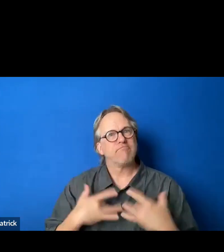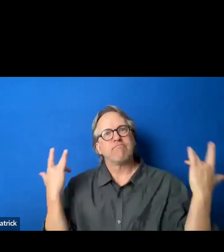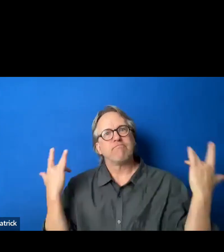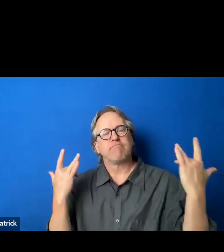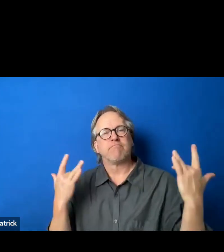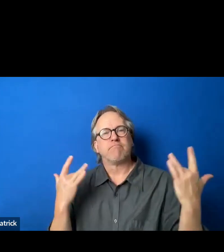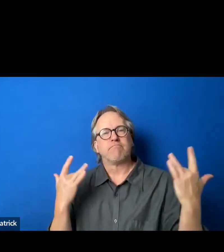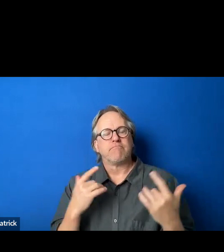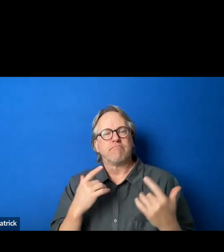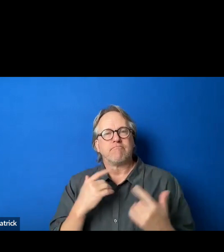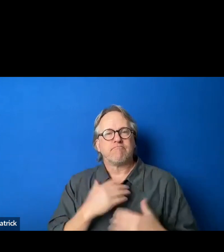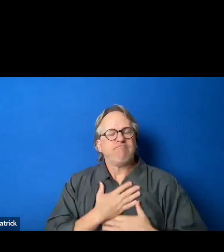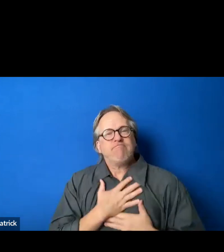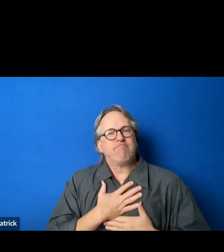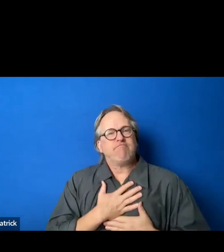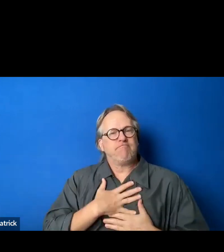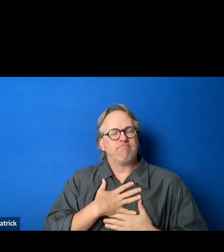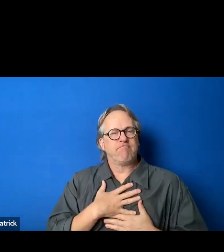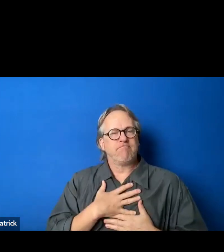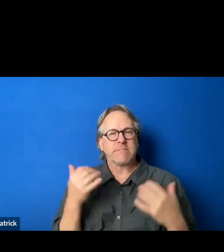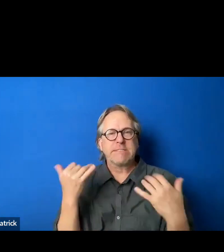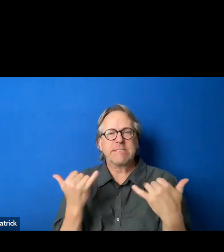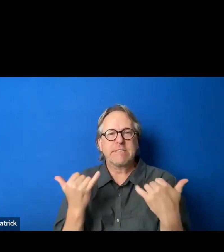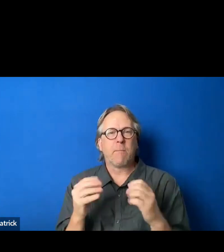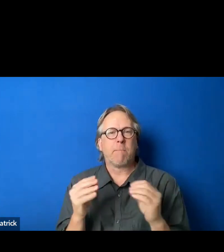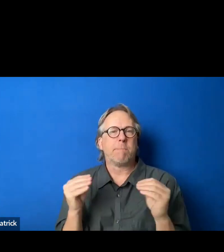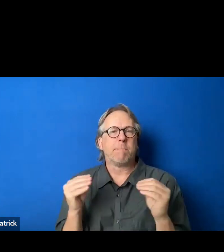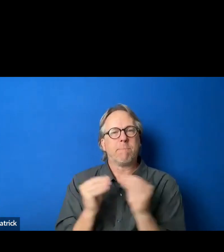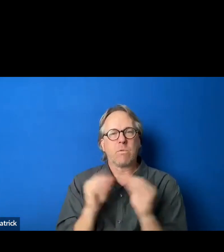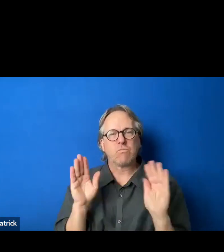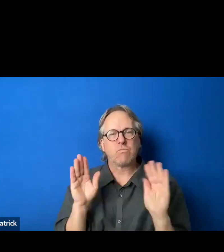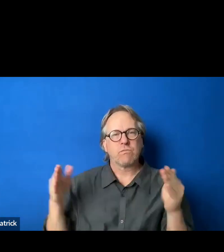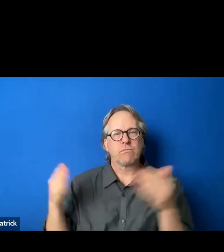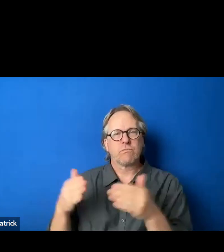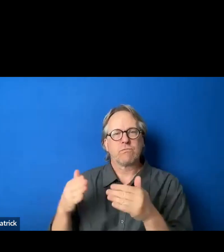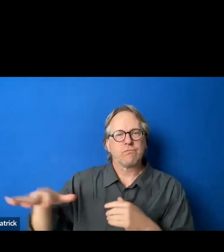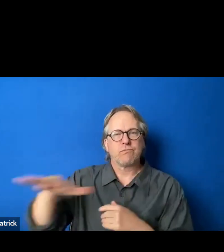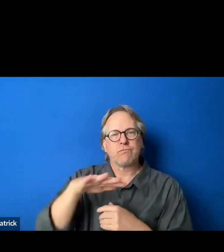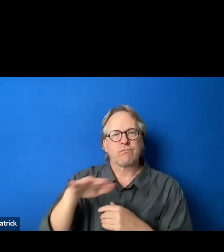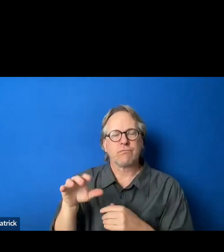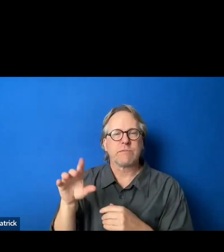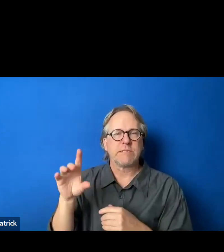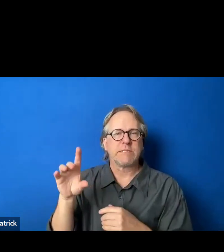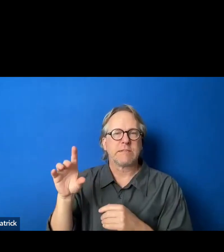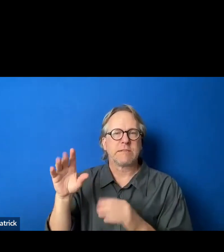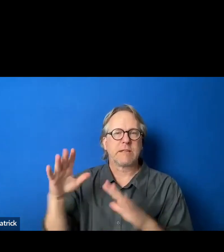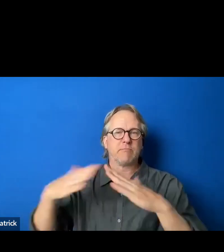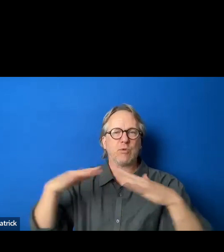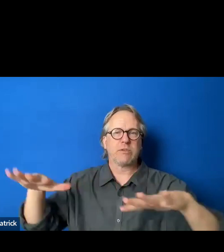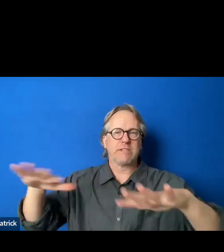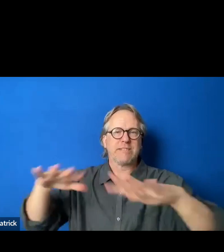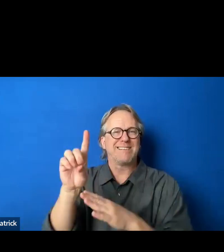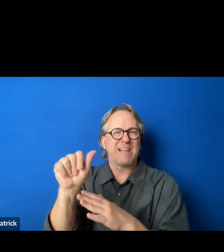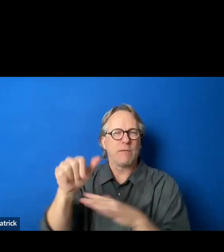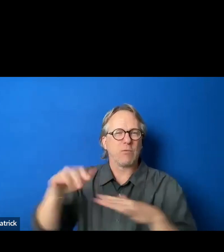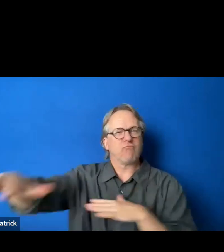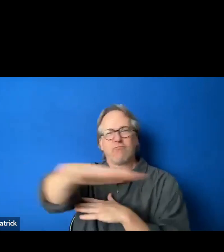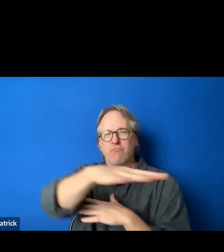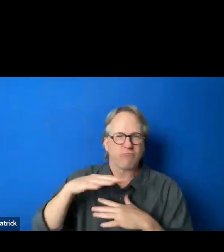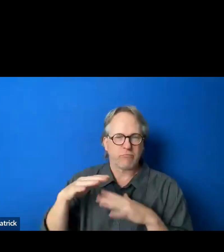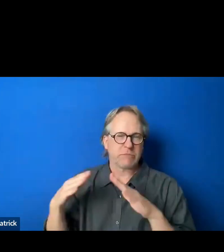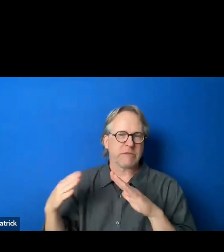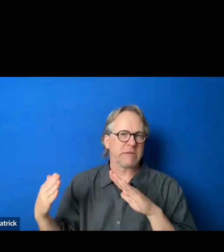be doing a lot more now with our own community of disabled UUs. And it's been